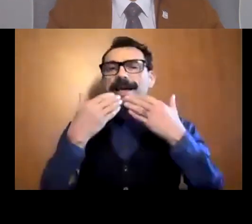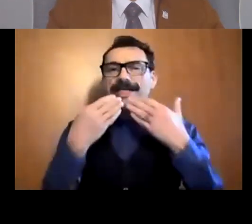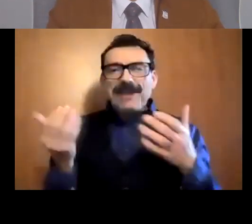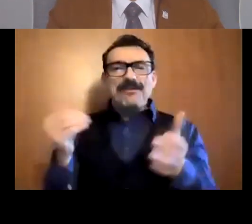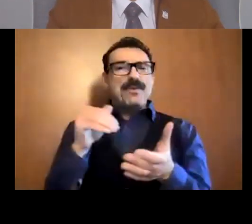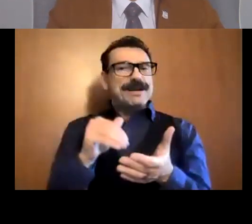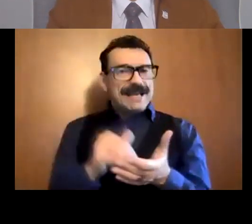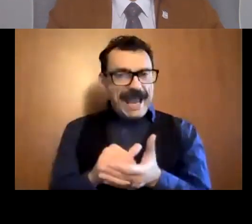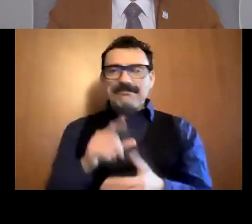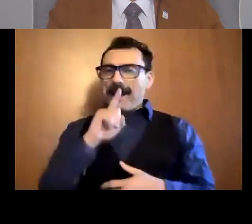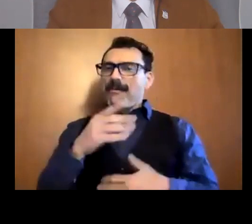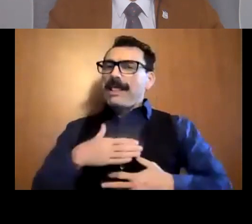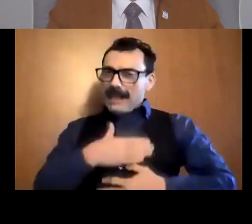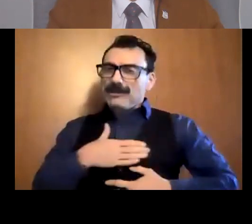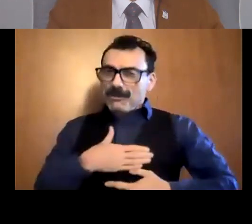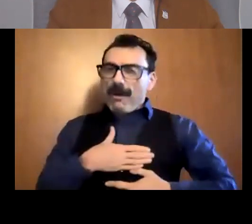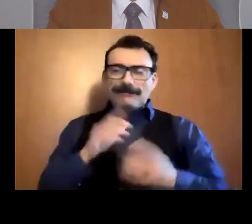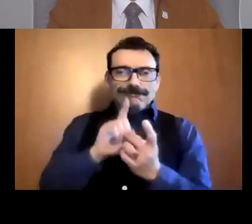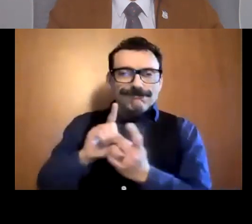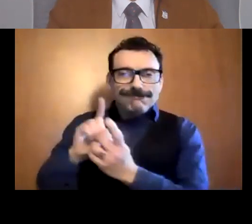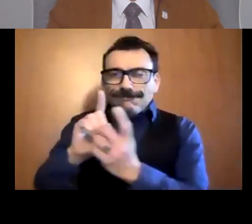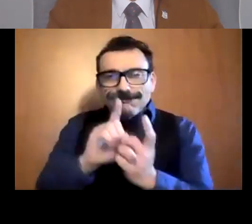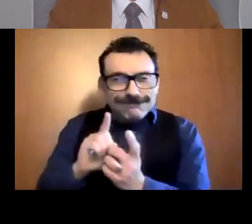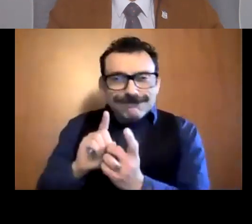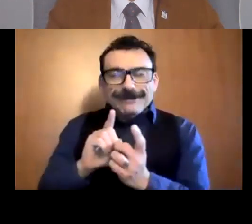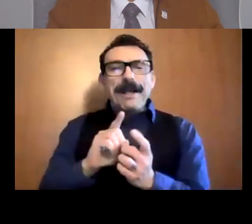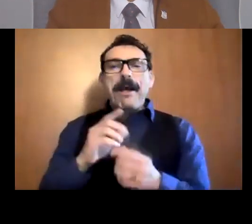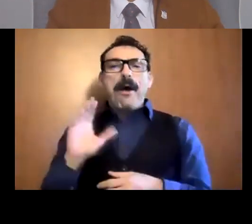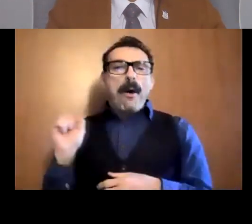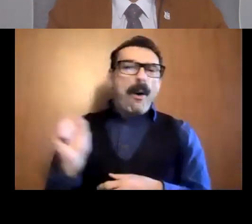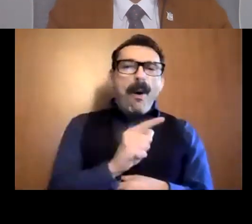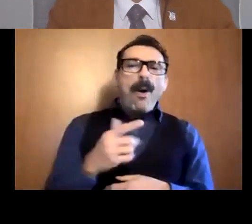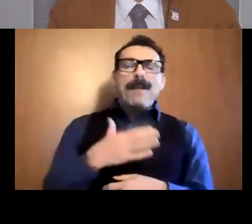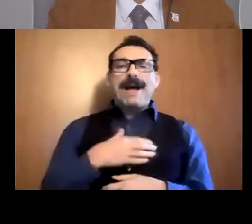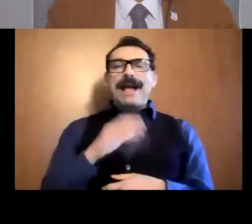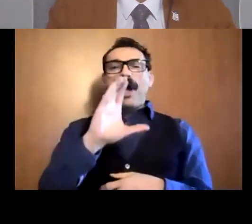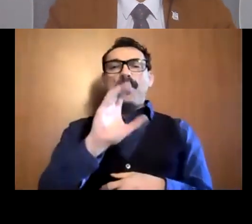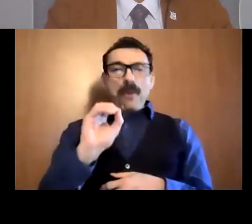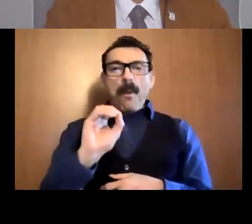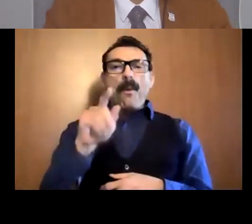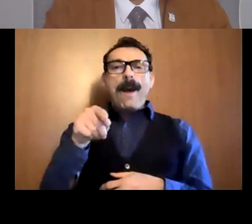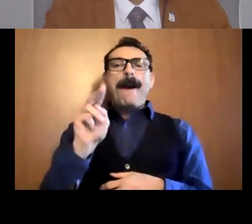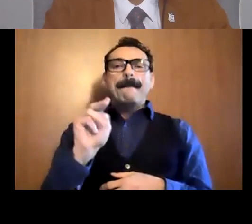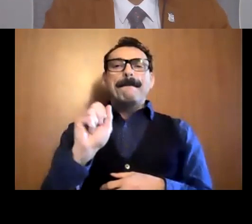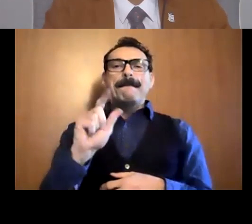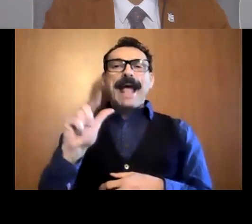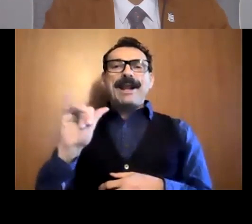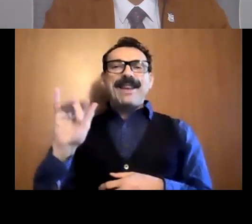here. And I really enjoyed meeting virtually my co-panelists. I thought it was a great event.